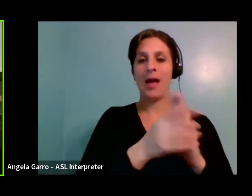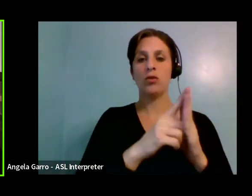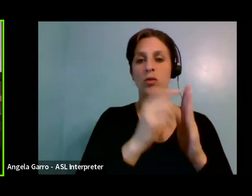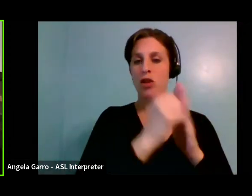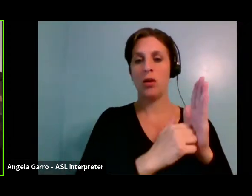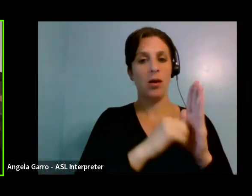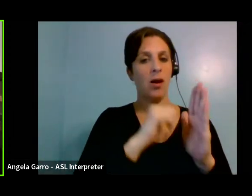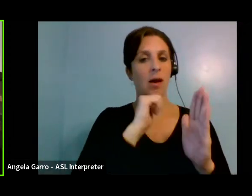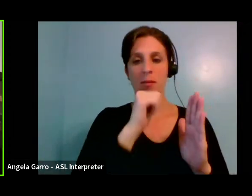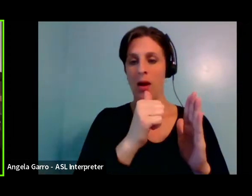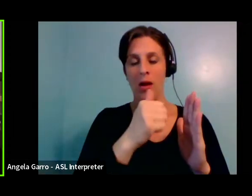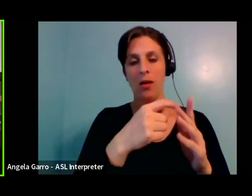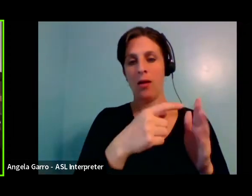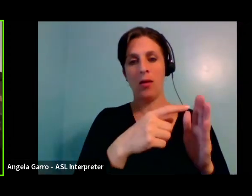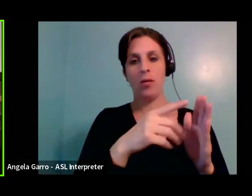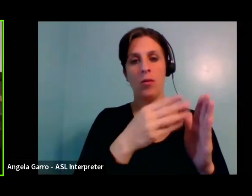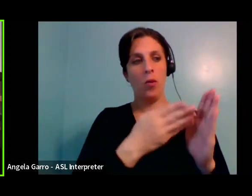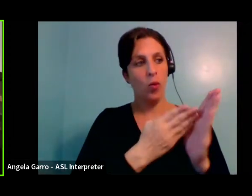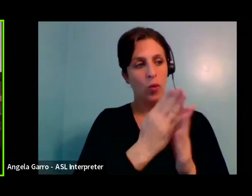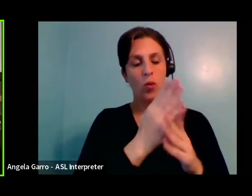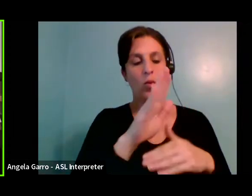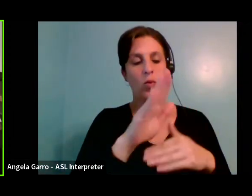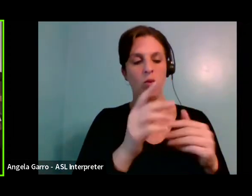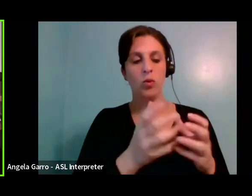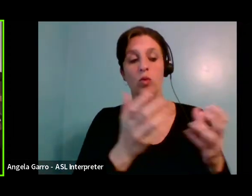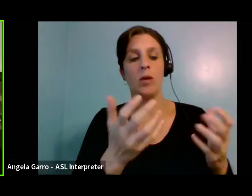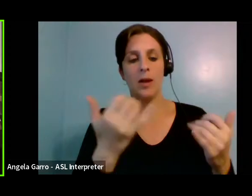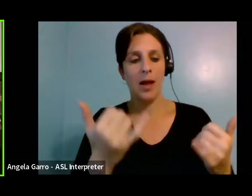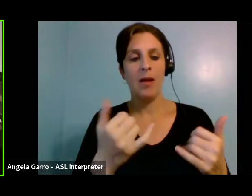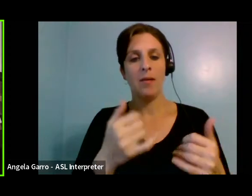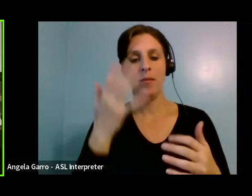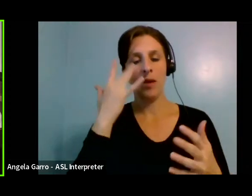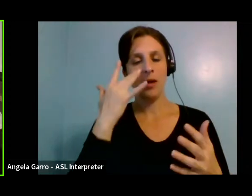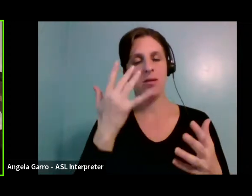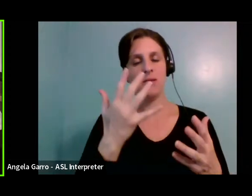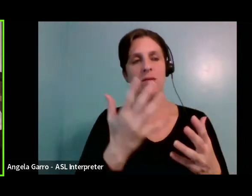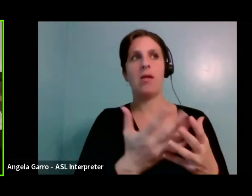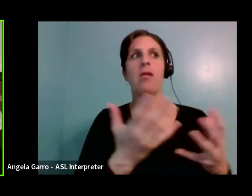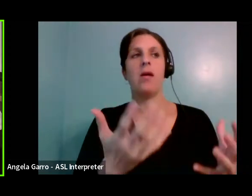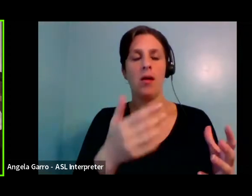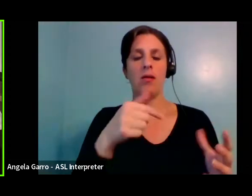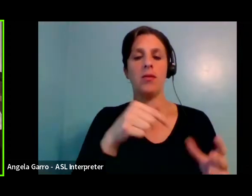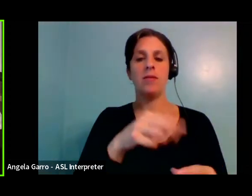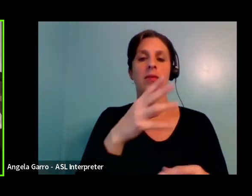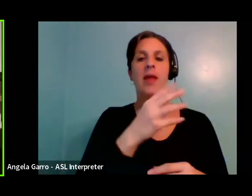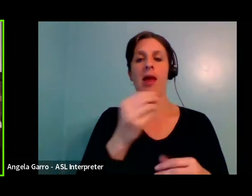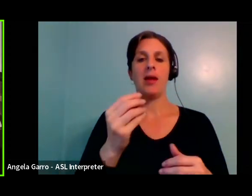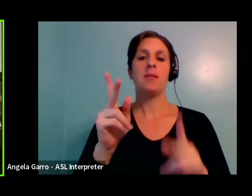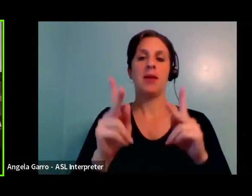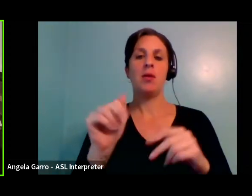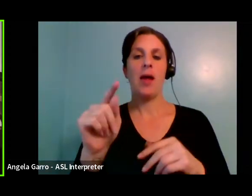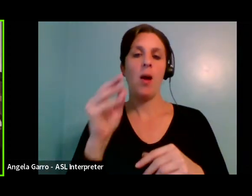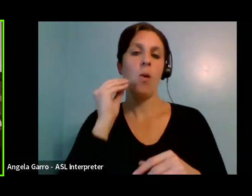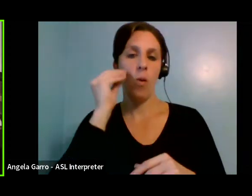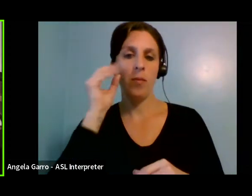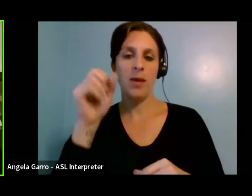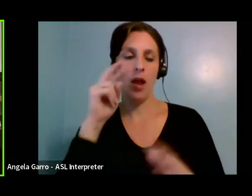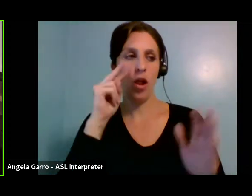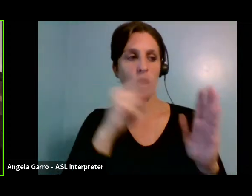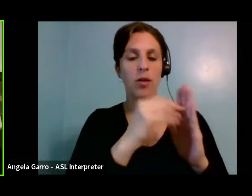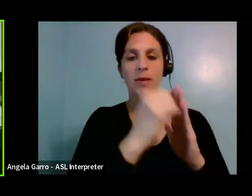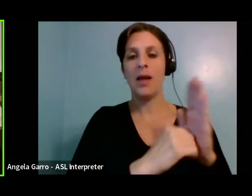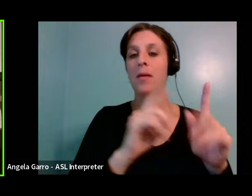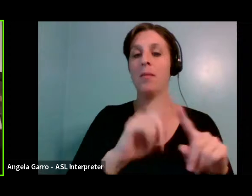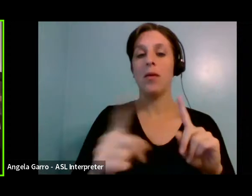go through them too much right now because they're weighty, and again, people at home can take a look on the agenda. But the first